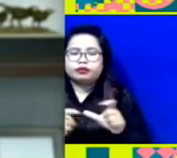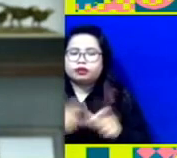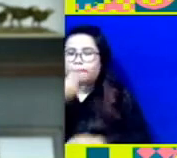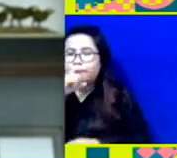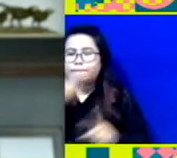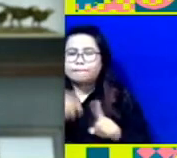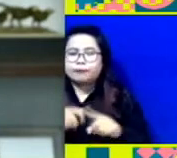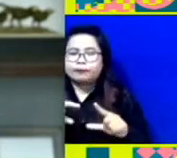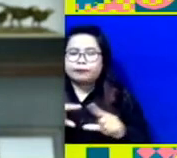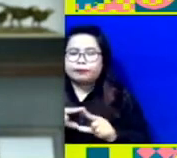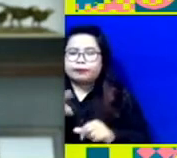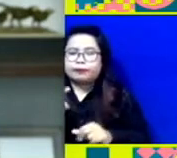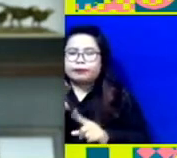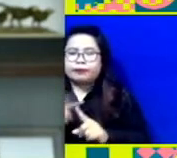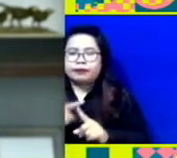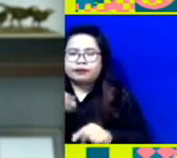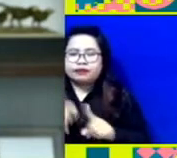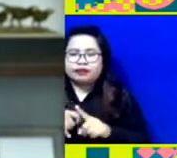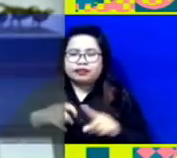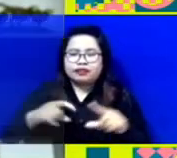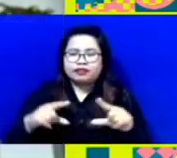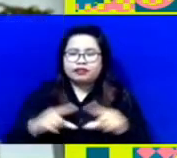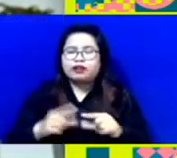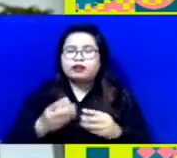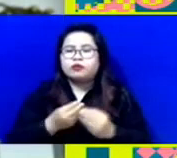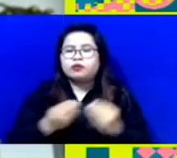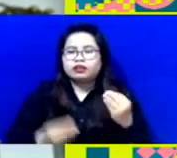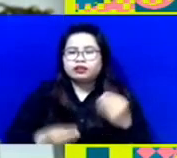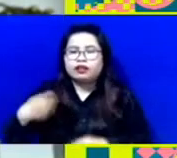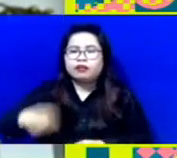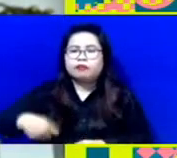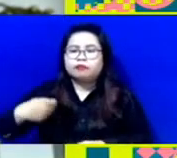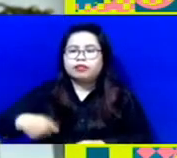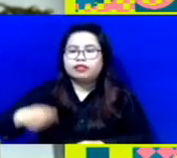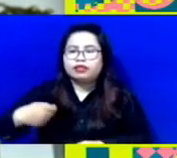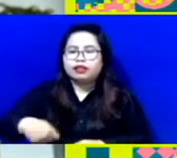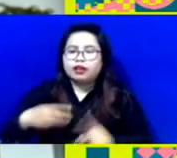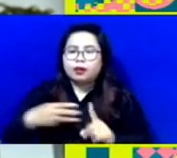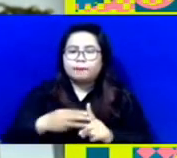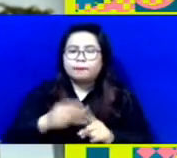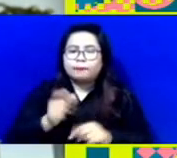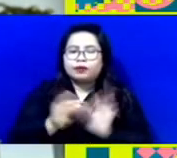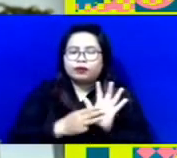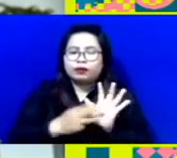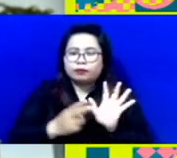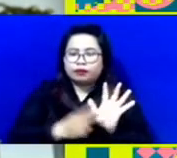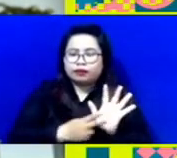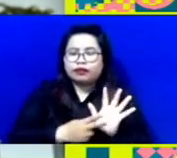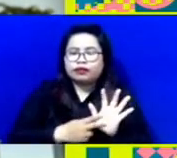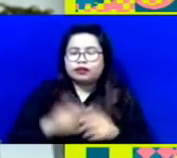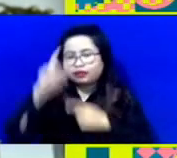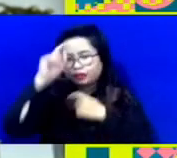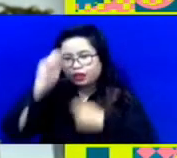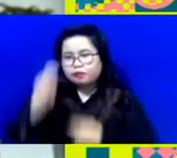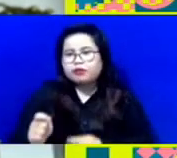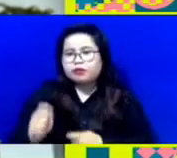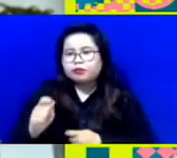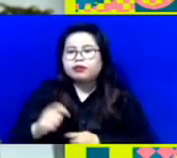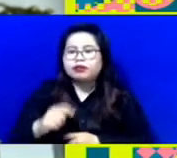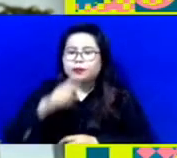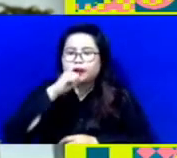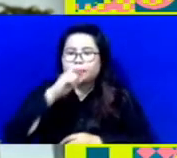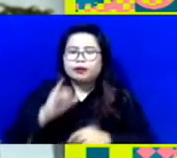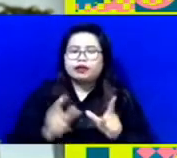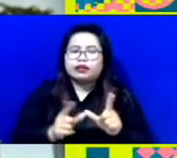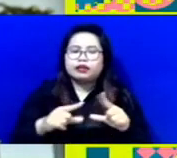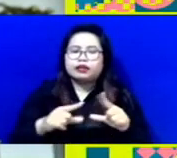Deputy Minister of State-Owned Enterprises. Yang kami hormati Bapak Dr. Iwan Syahril, Director General for the Ministry